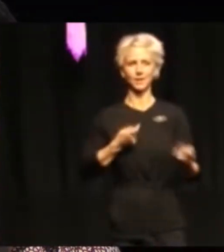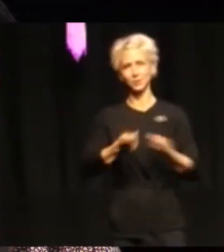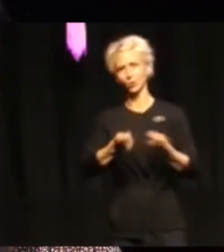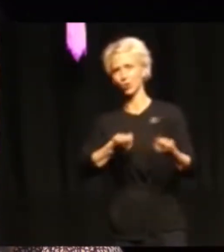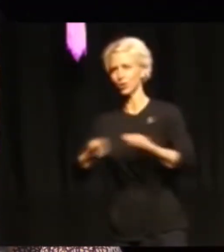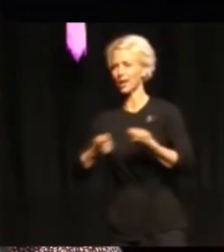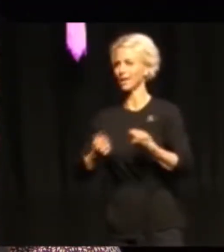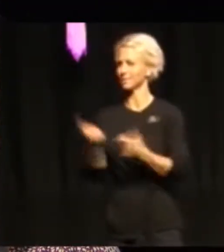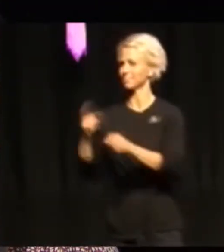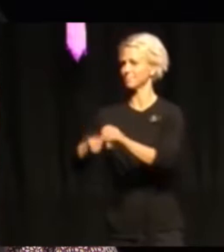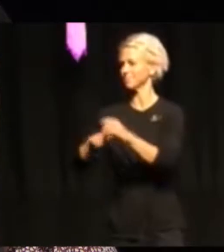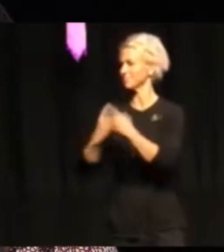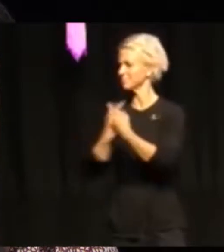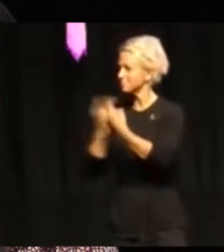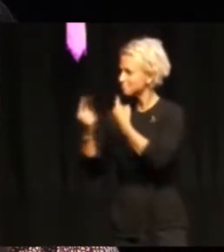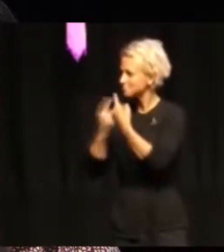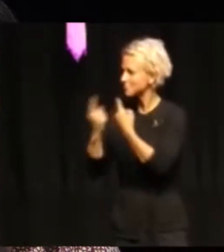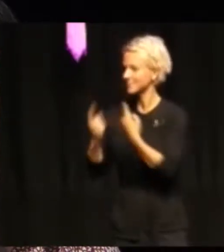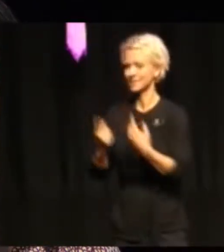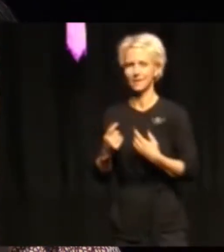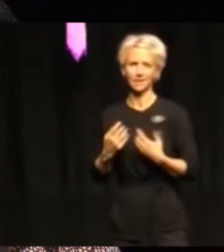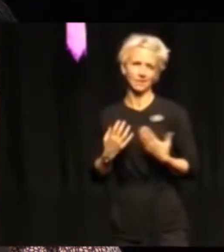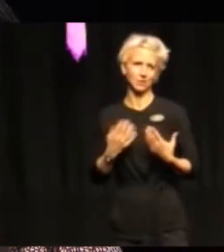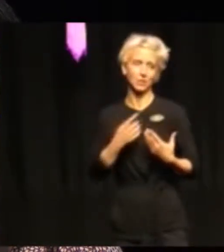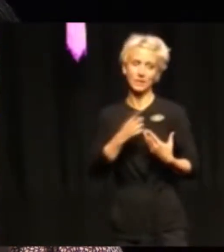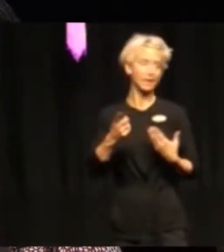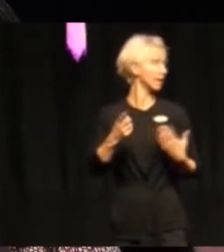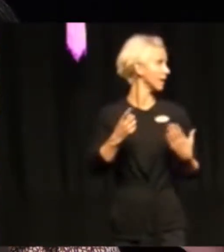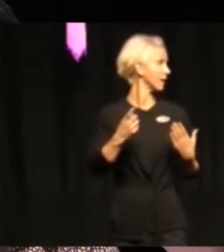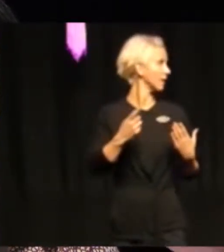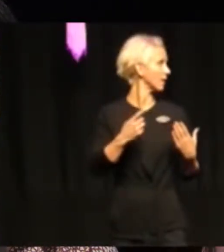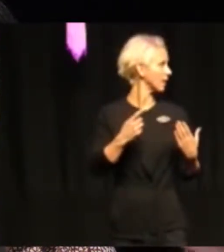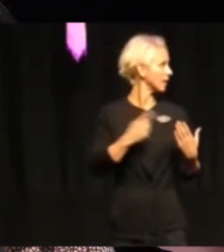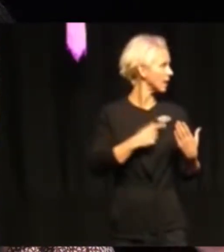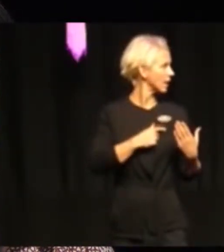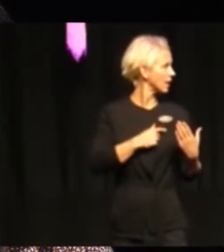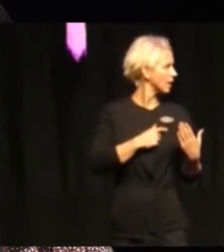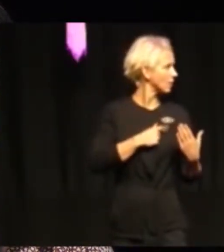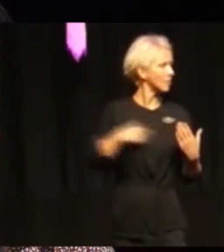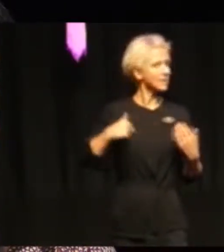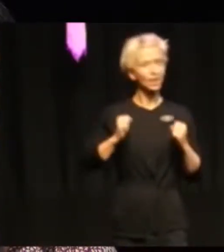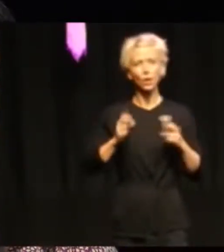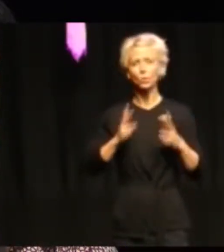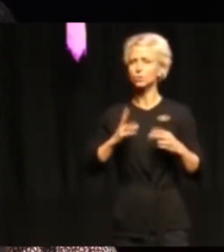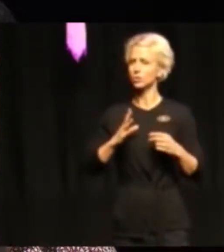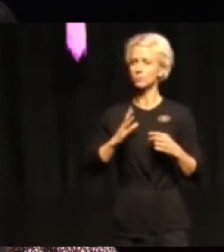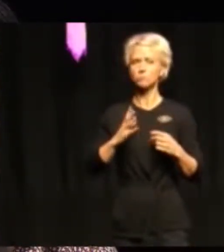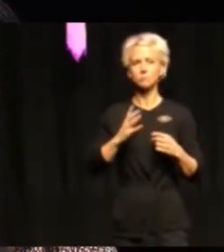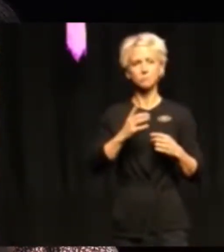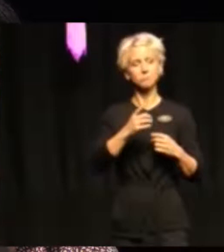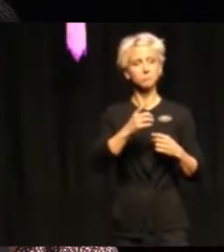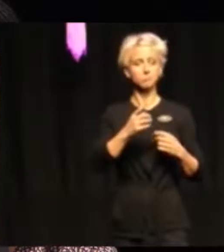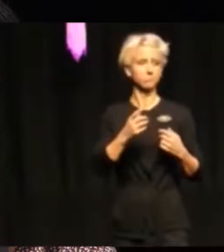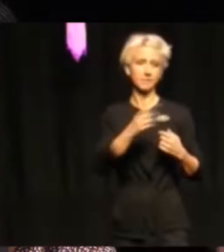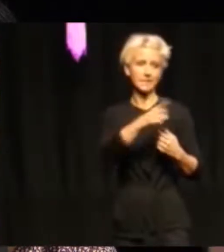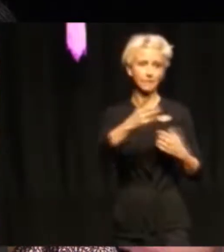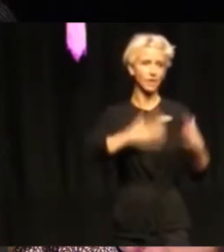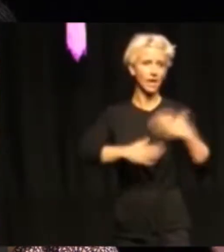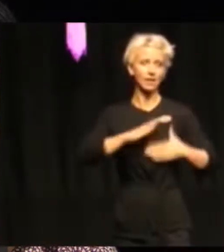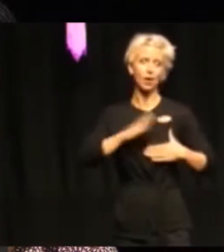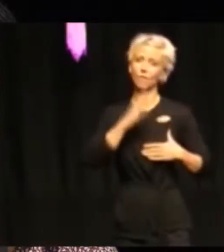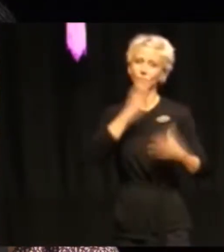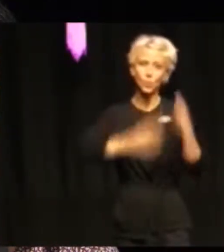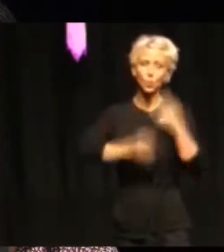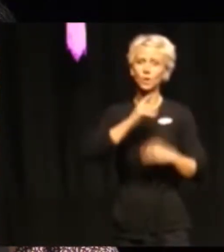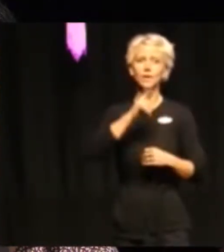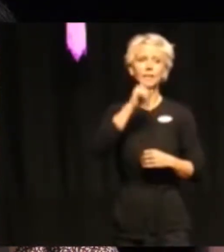questions to the panel when necessary, and we'll also take comments or questions from the audience, but leave